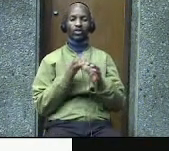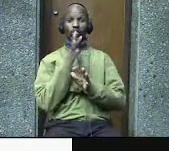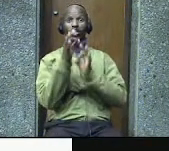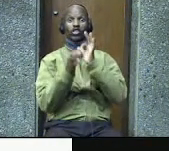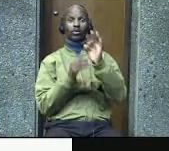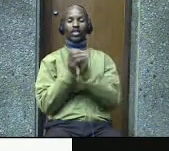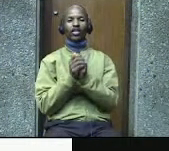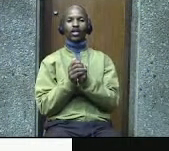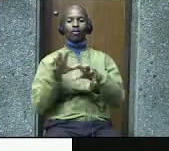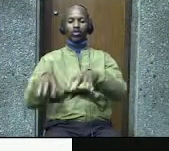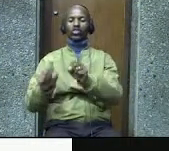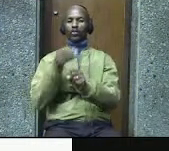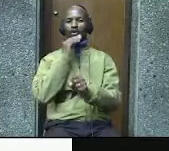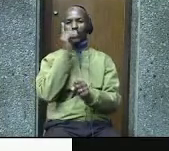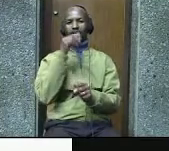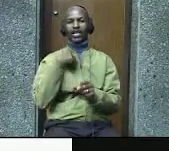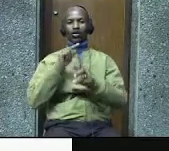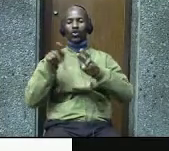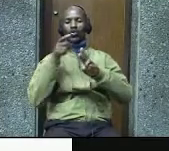spend more time on that one.